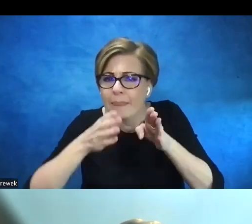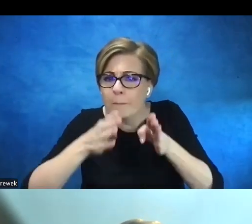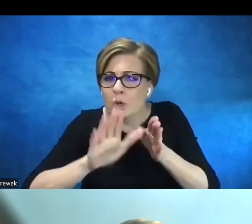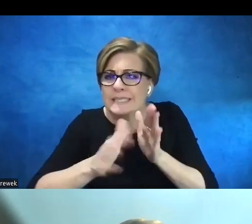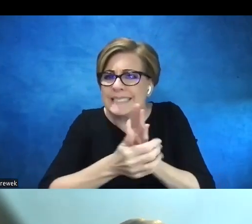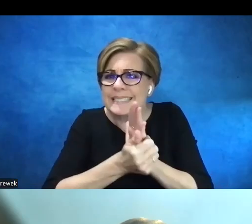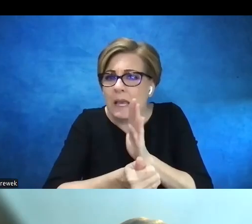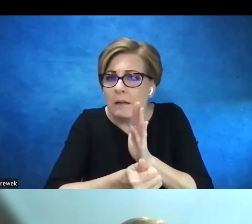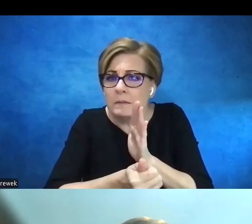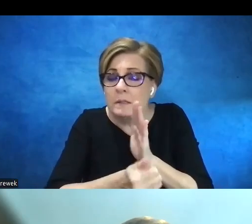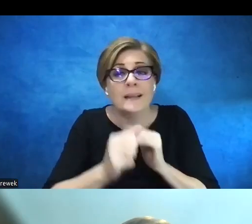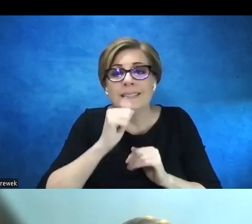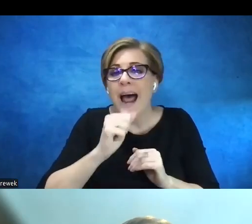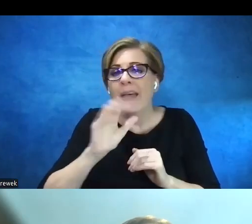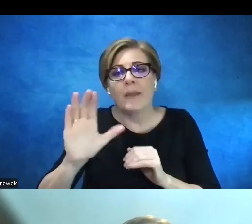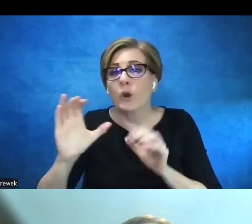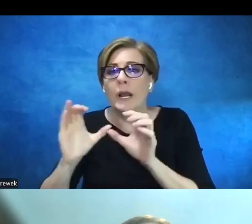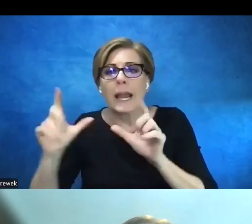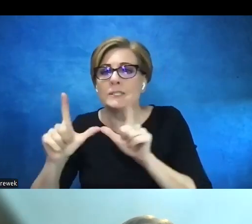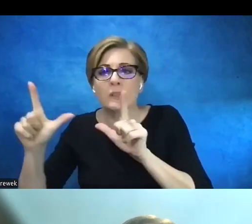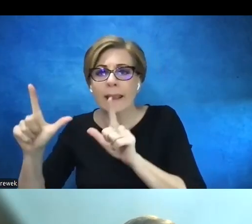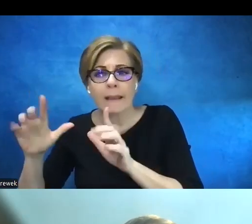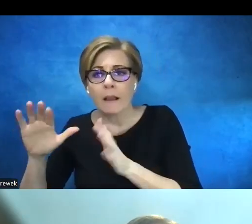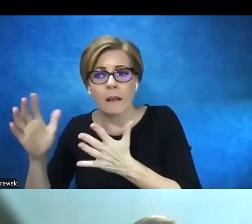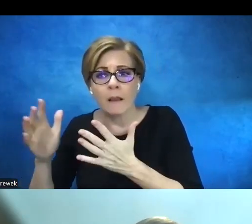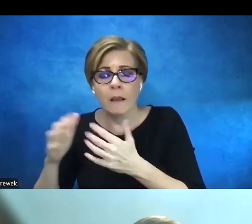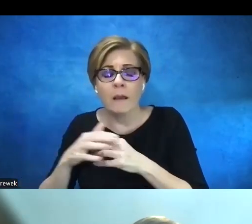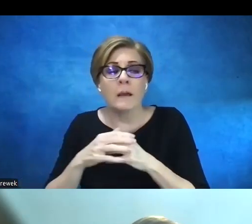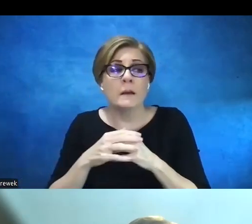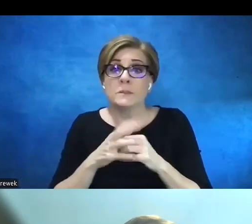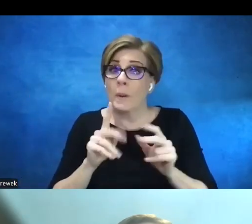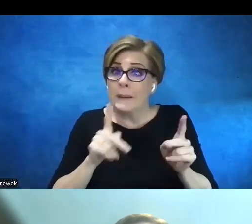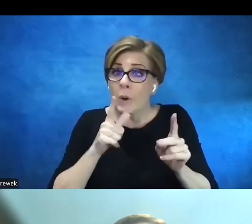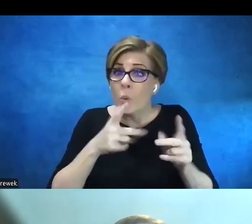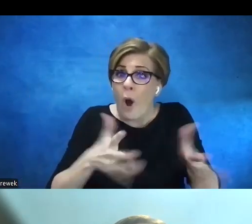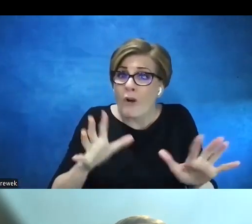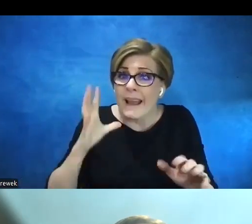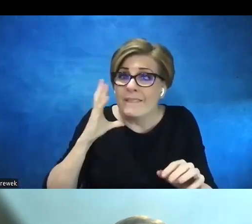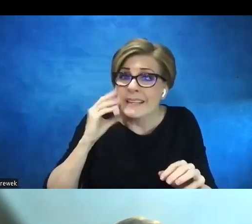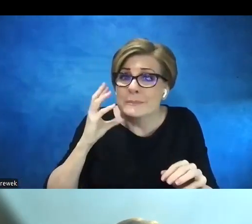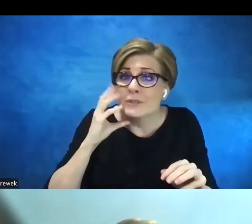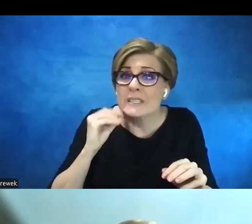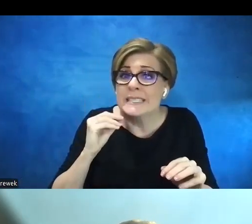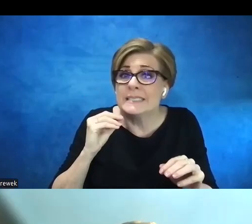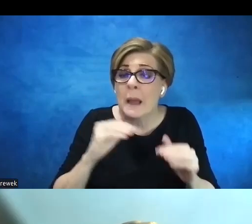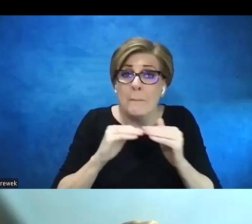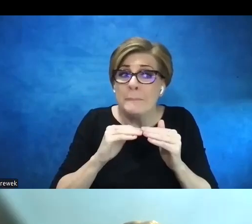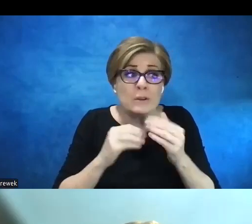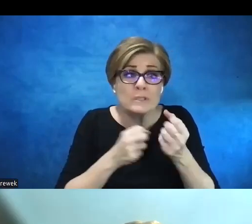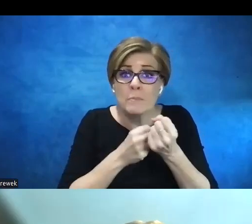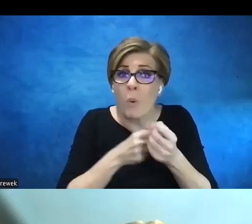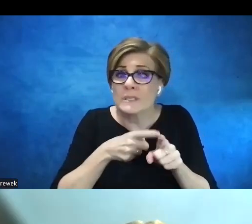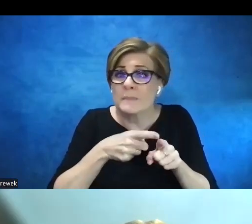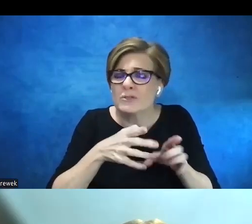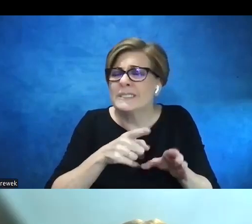credentialing. So because for example, people with living experience and peer support specialists bring a wealth